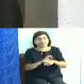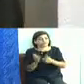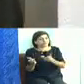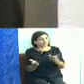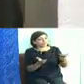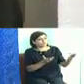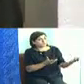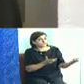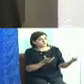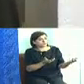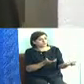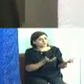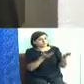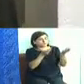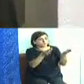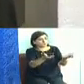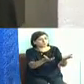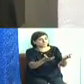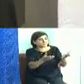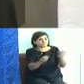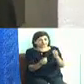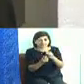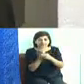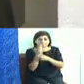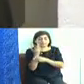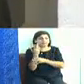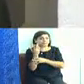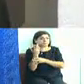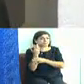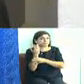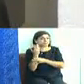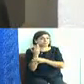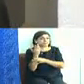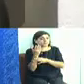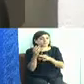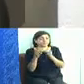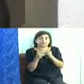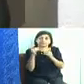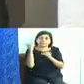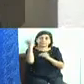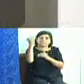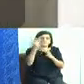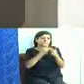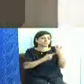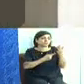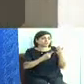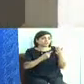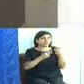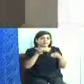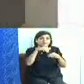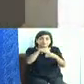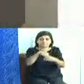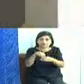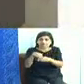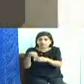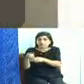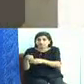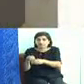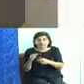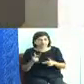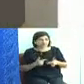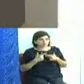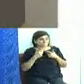a harvest that exceeded what was sown. The lives of people around